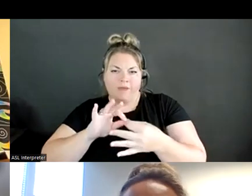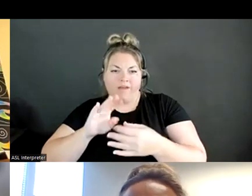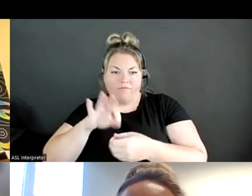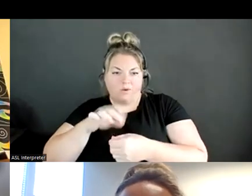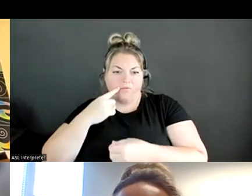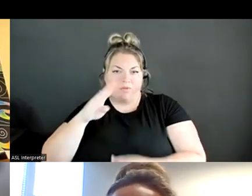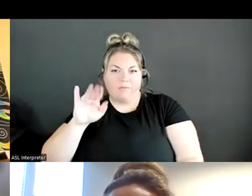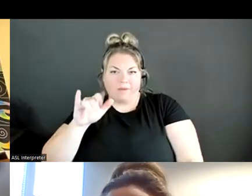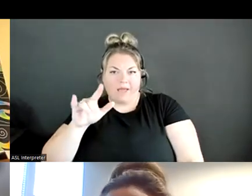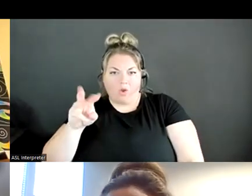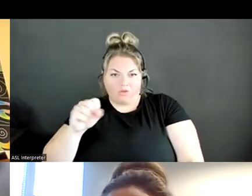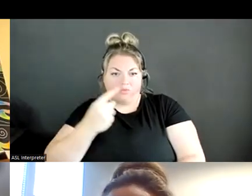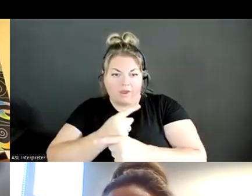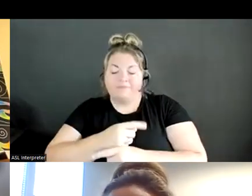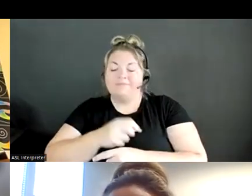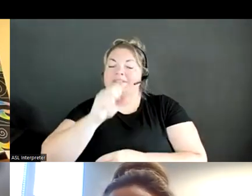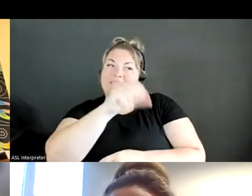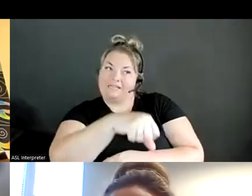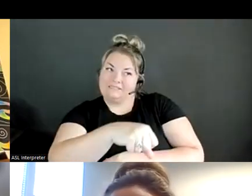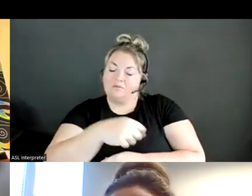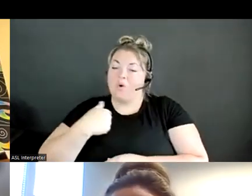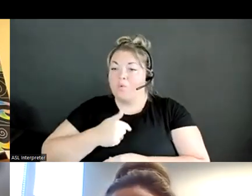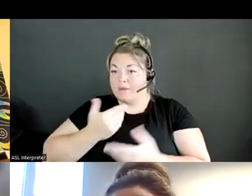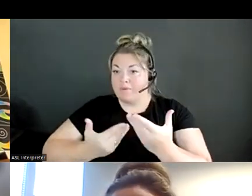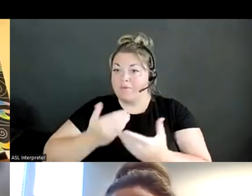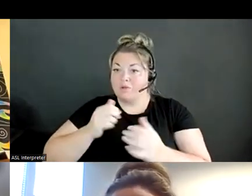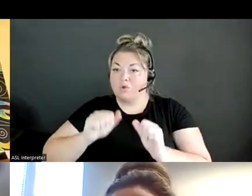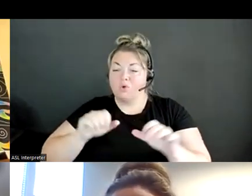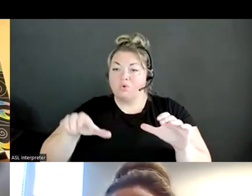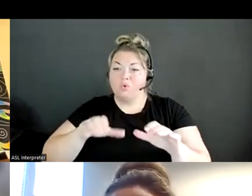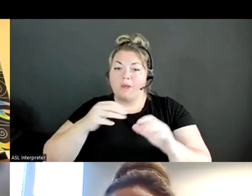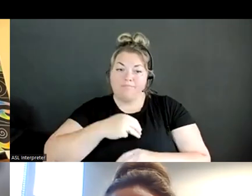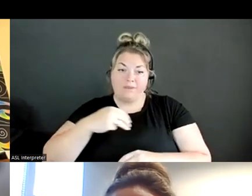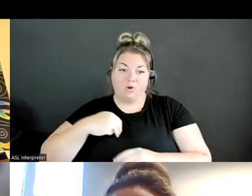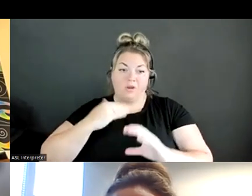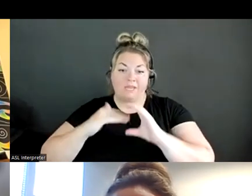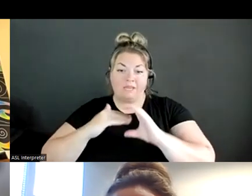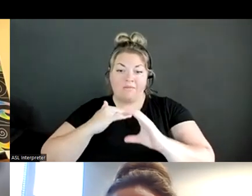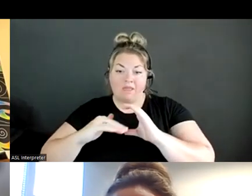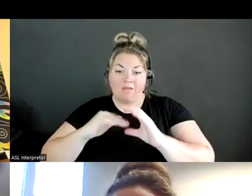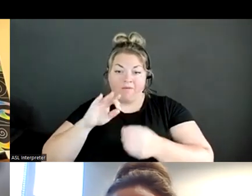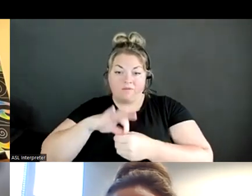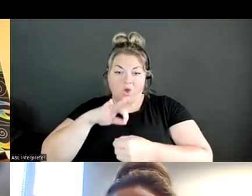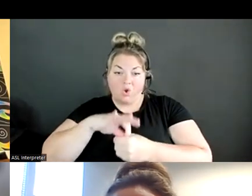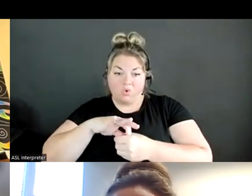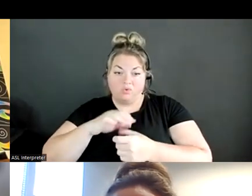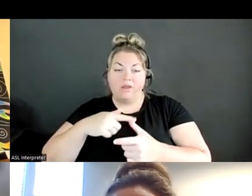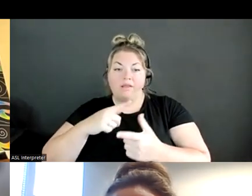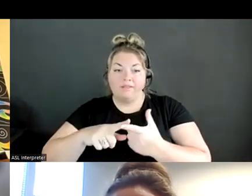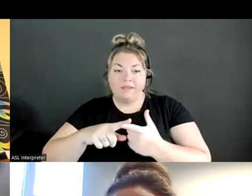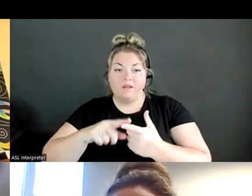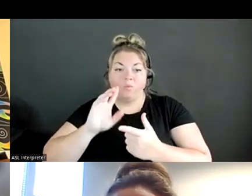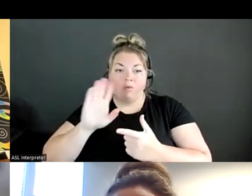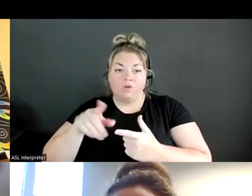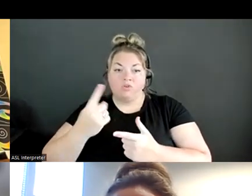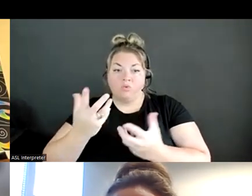right? Yes. Okay, we could probably do a member like email vote. And then we would just want